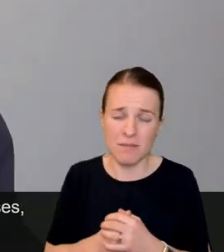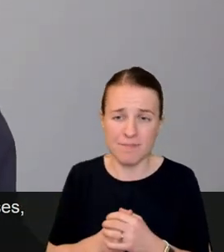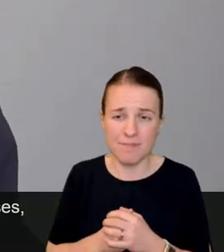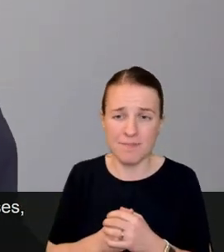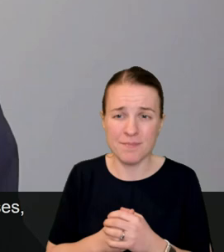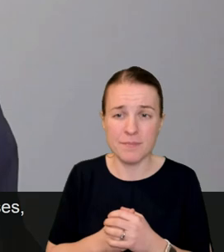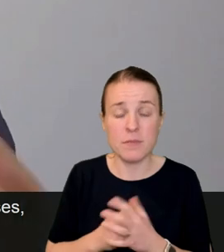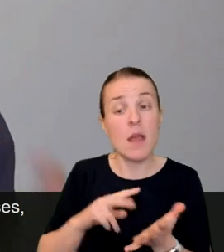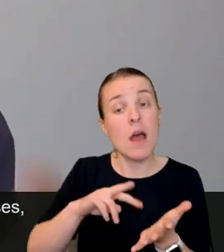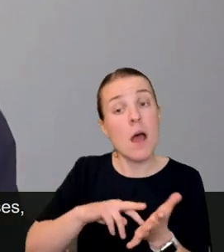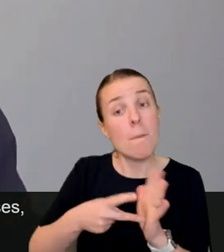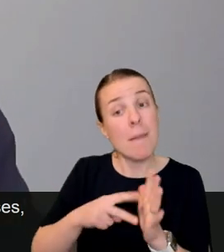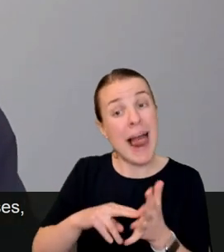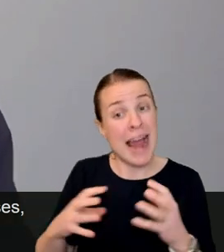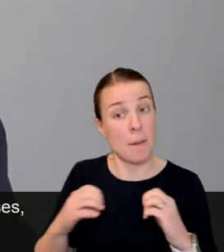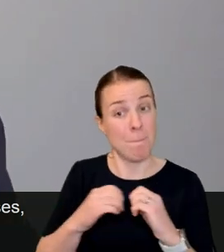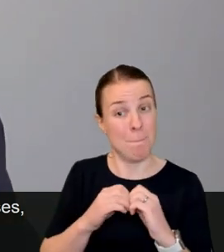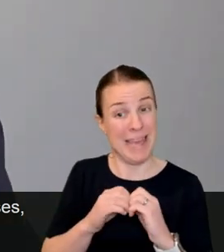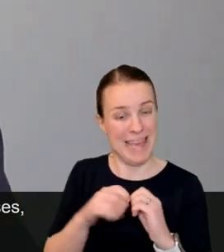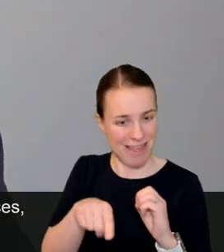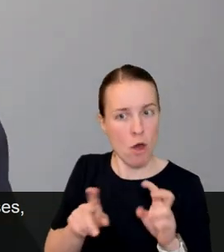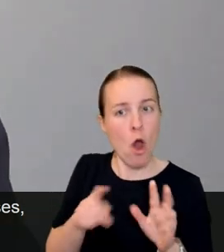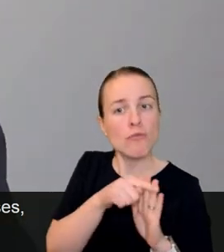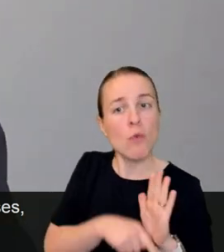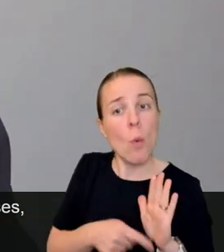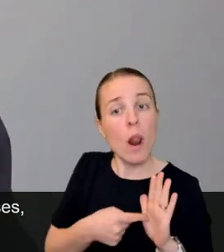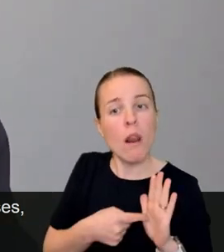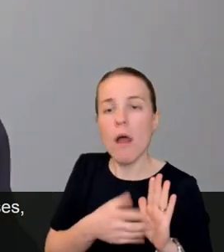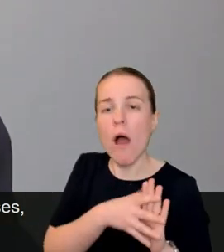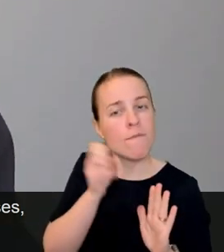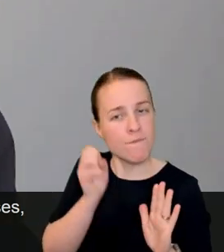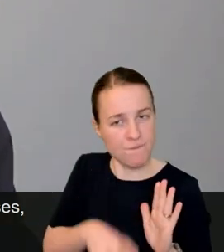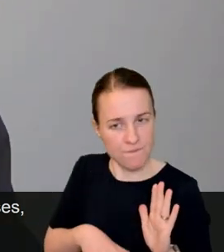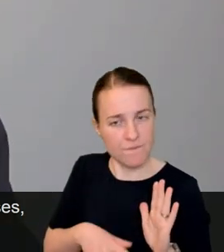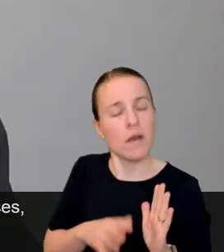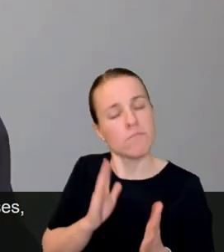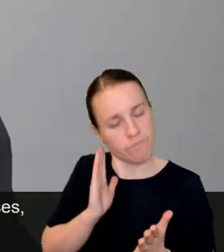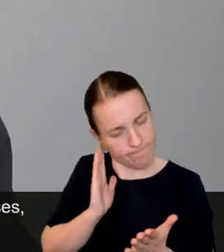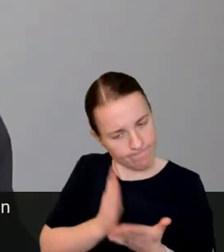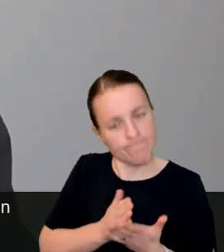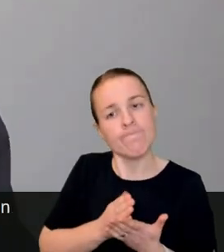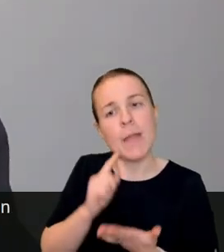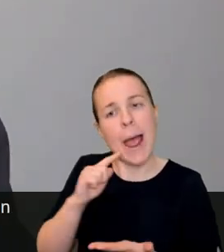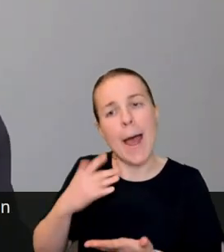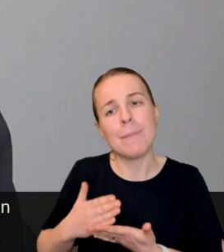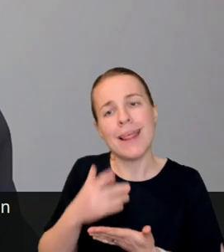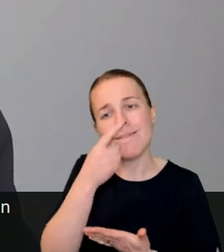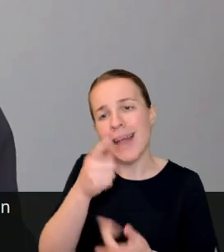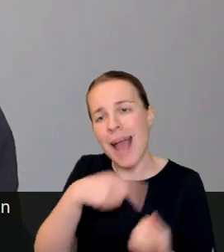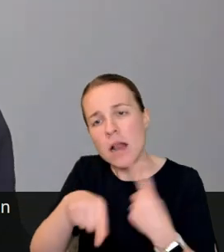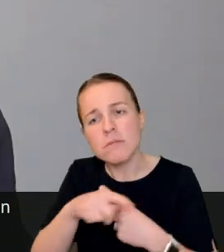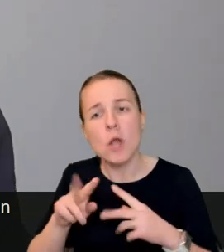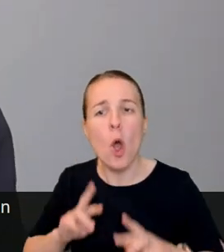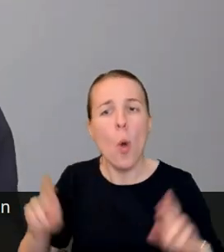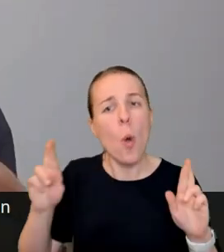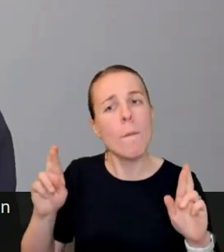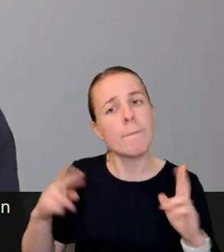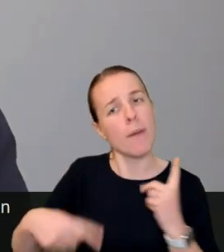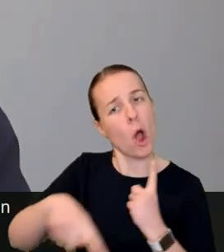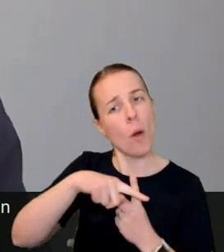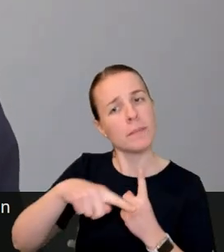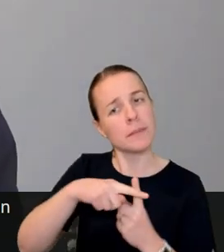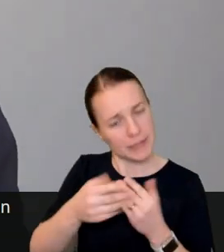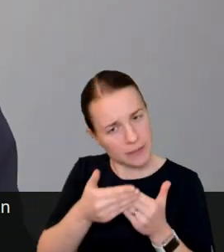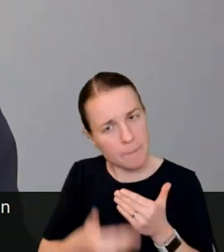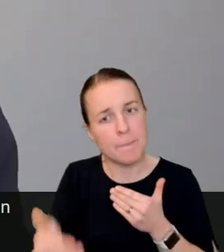been lifted, I truly believe we can look forward with hope and optimism, because our underlying